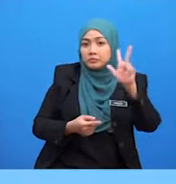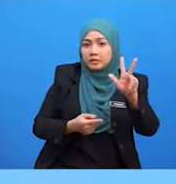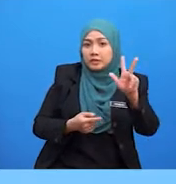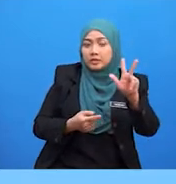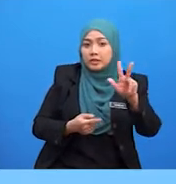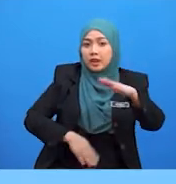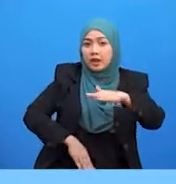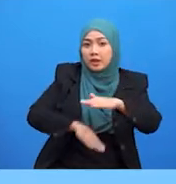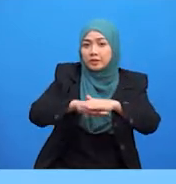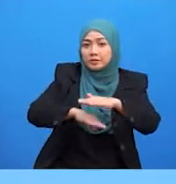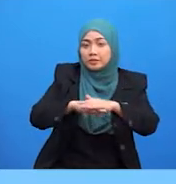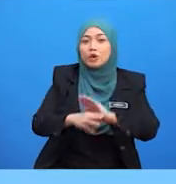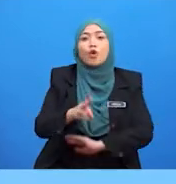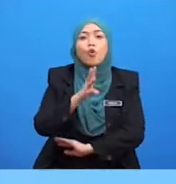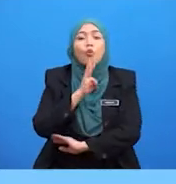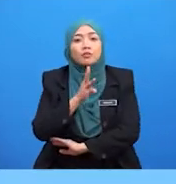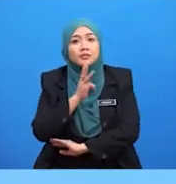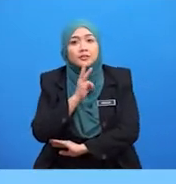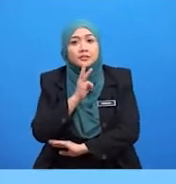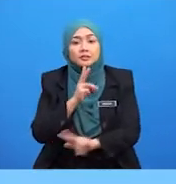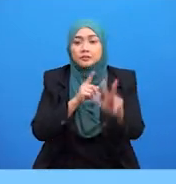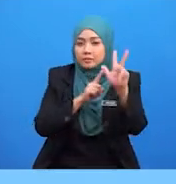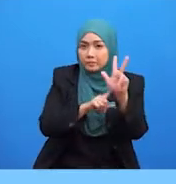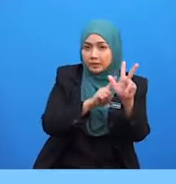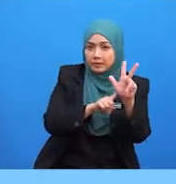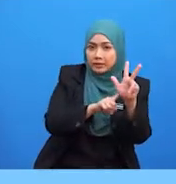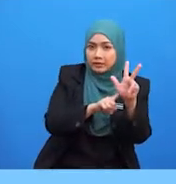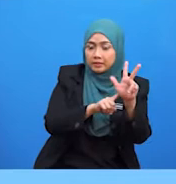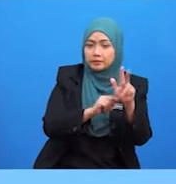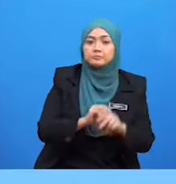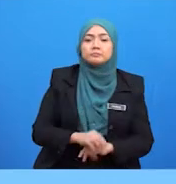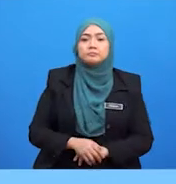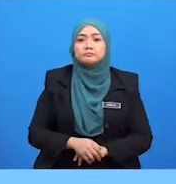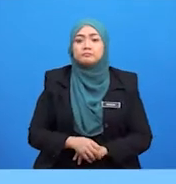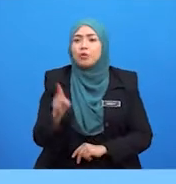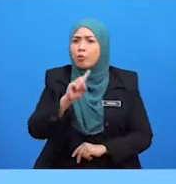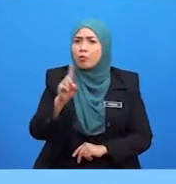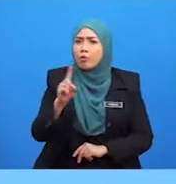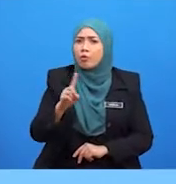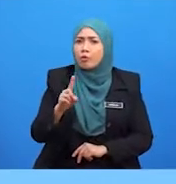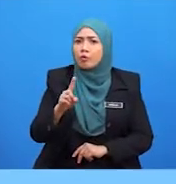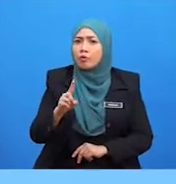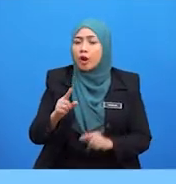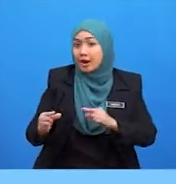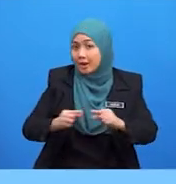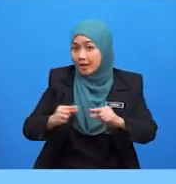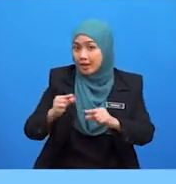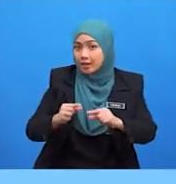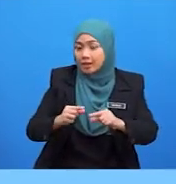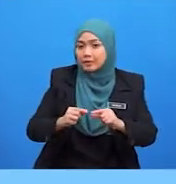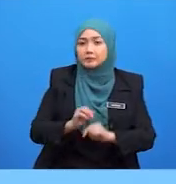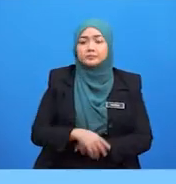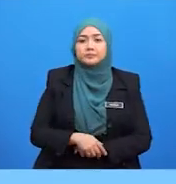And I've used the word underwater to describe where the submarine moves. And